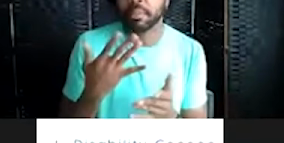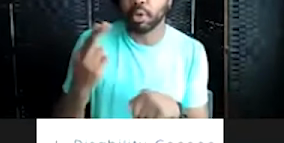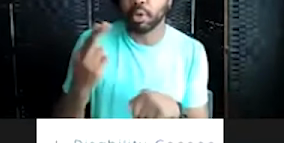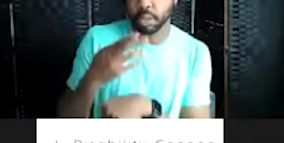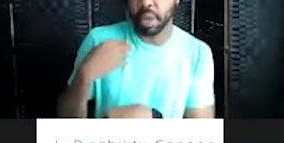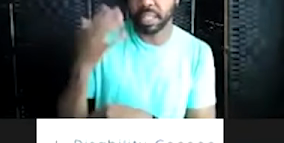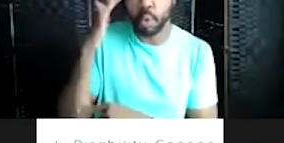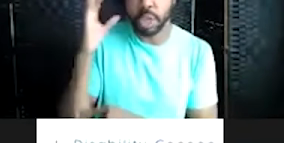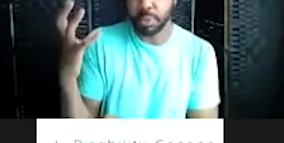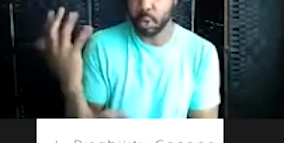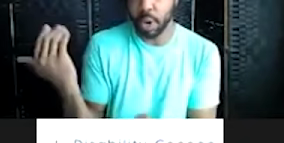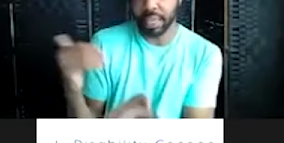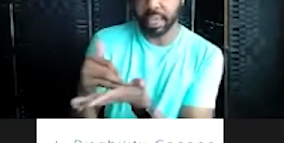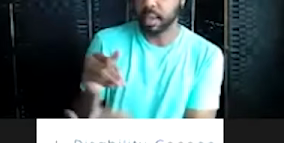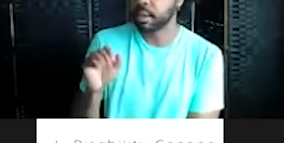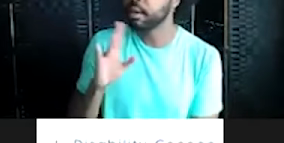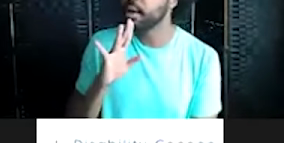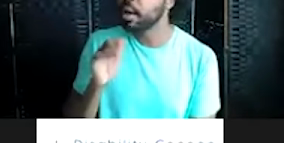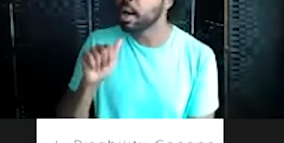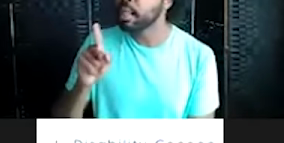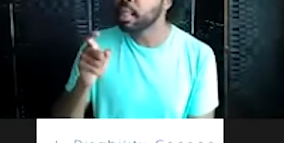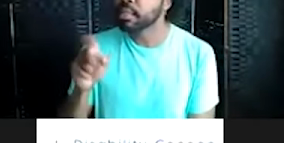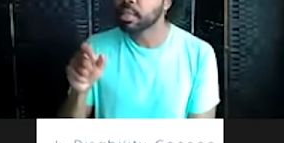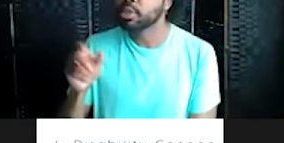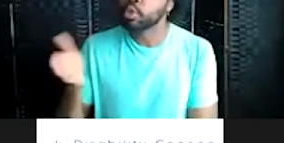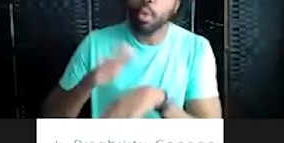Alexa, turn on Connie's lamp.